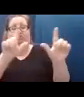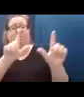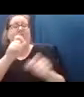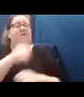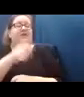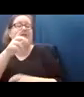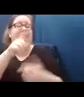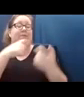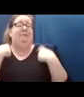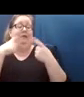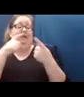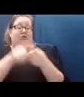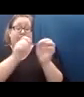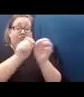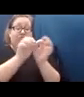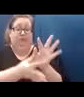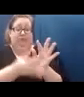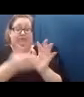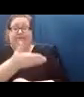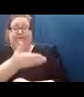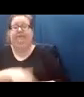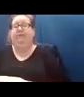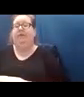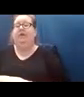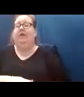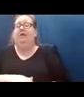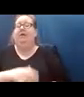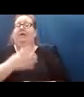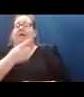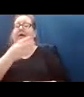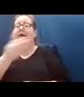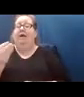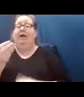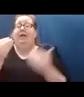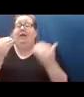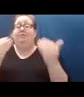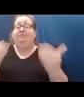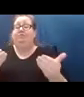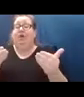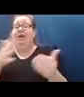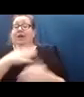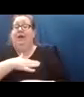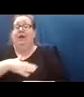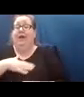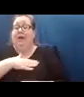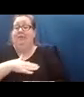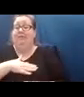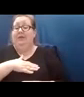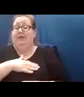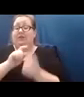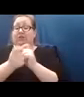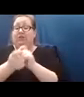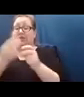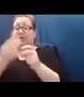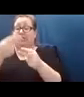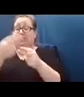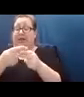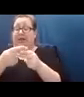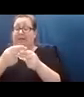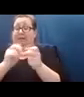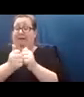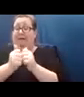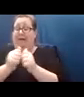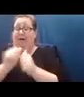As everyone gets settled in, please take a moment to update your name by hovering over your name in the participant window.